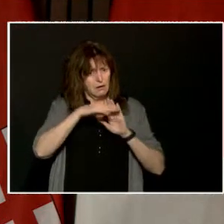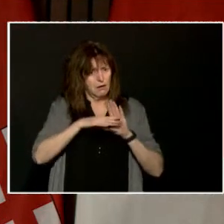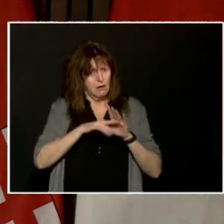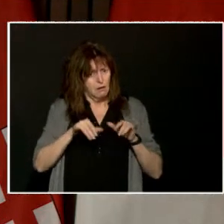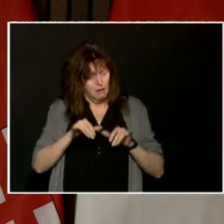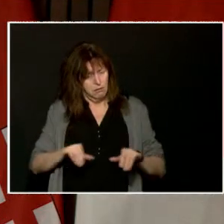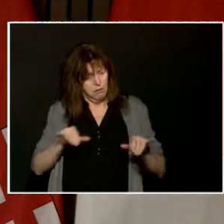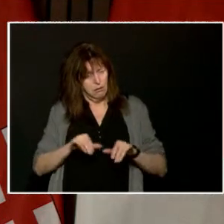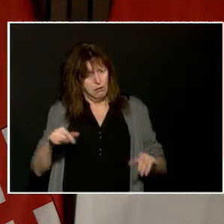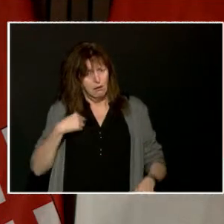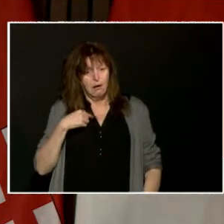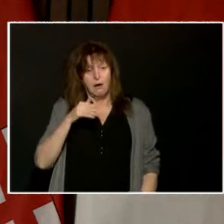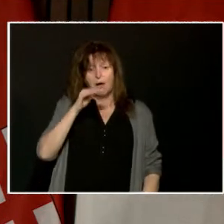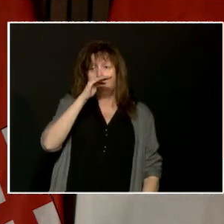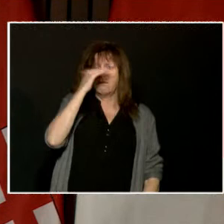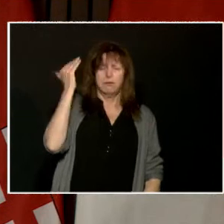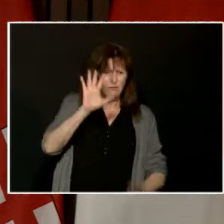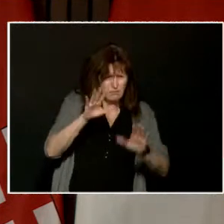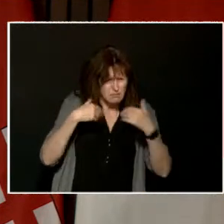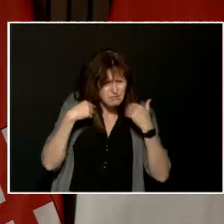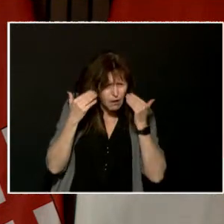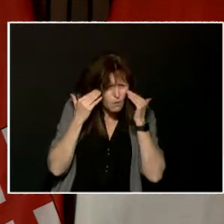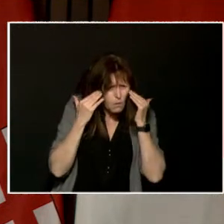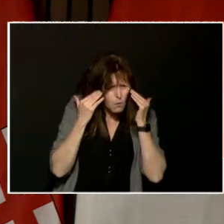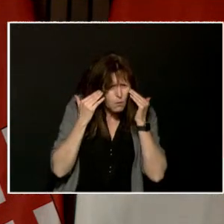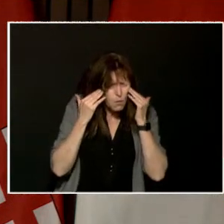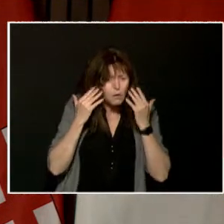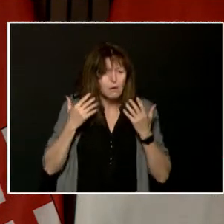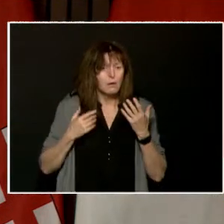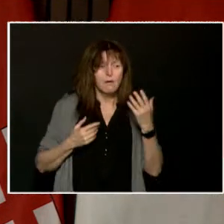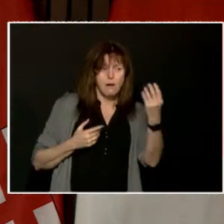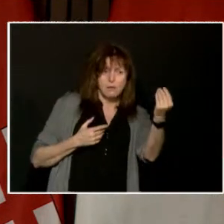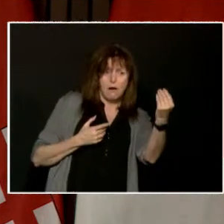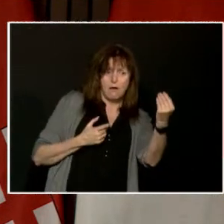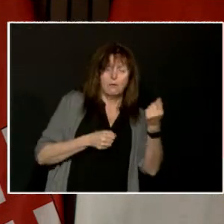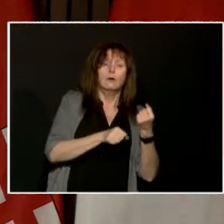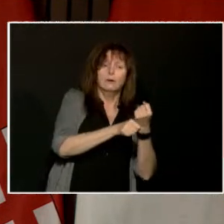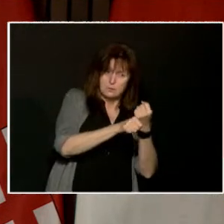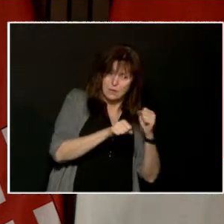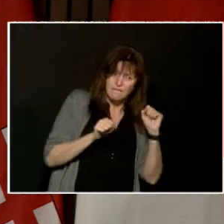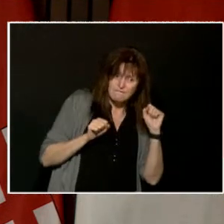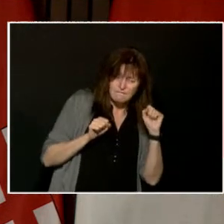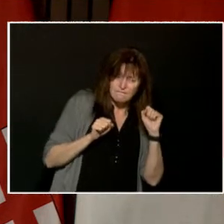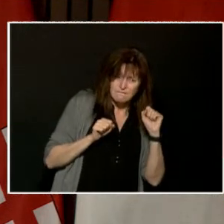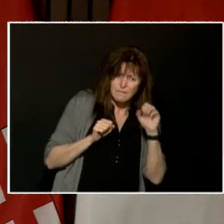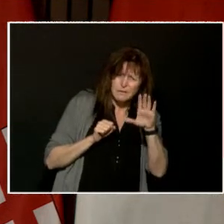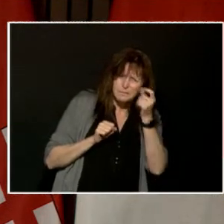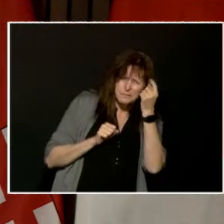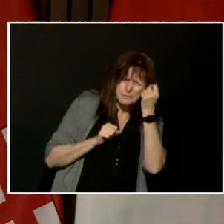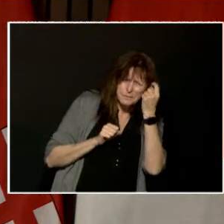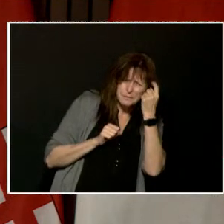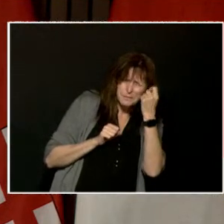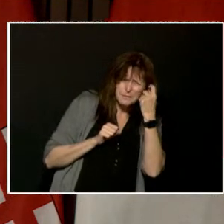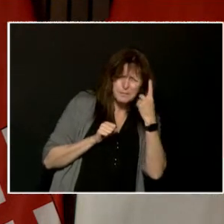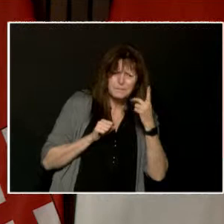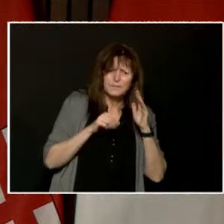believe that outside activities can be much safer, but there's some rules around it that help ensure that they're much safer.